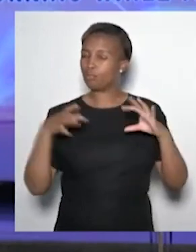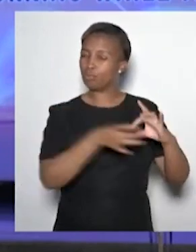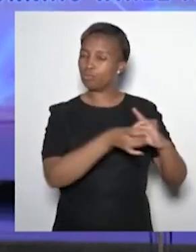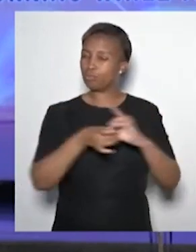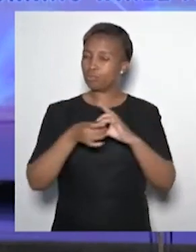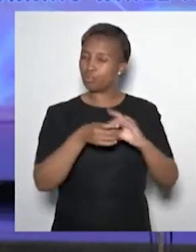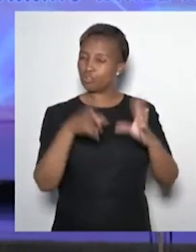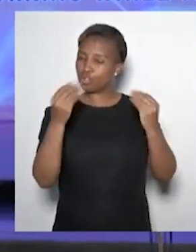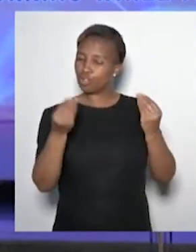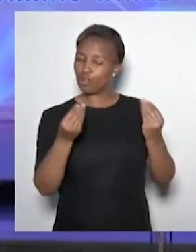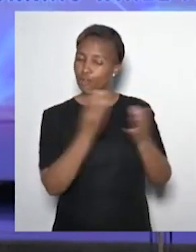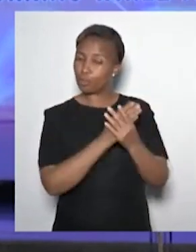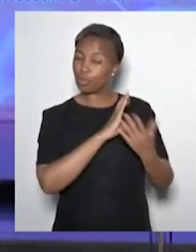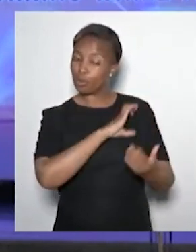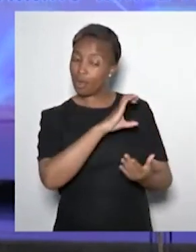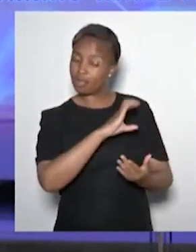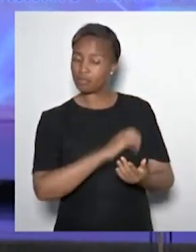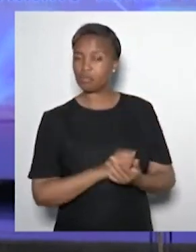with Christ,